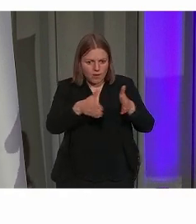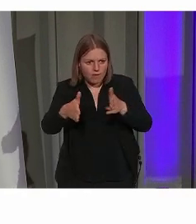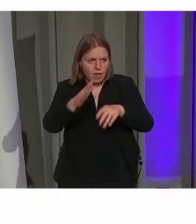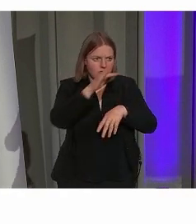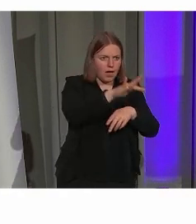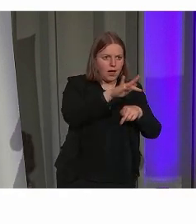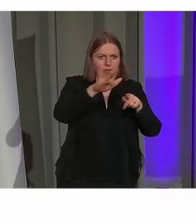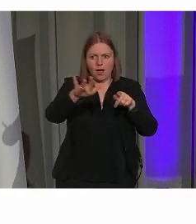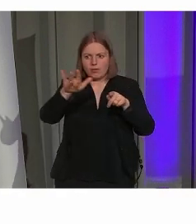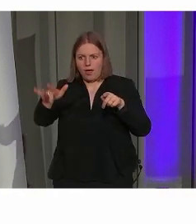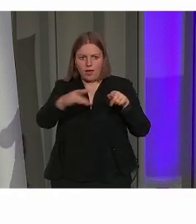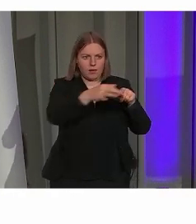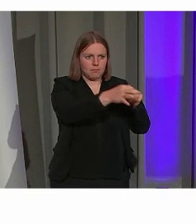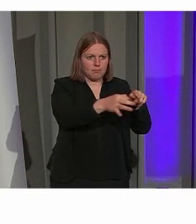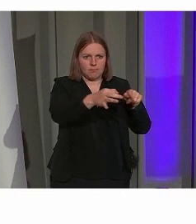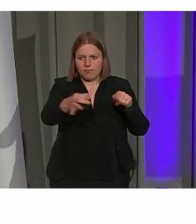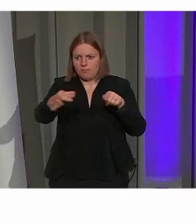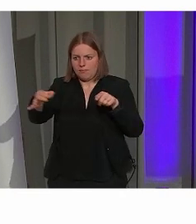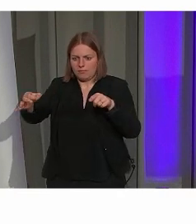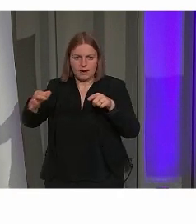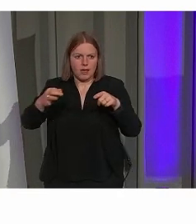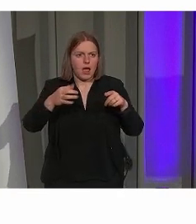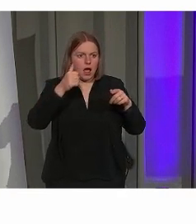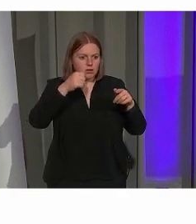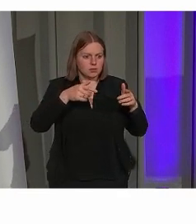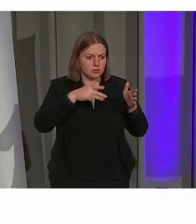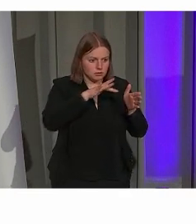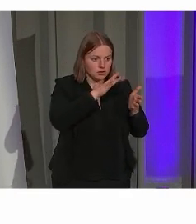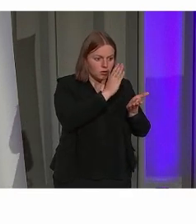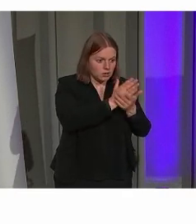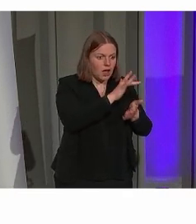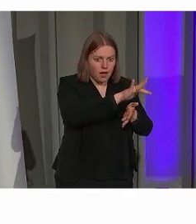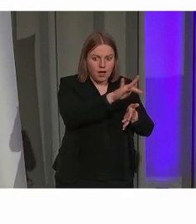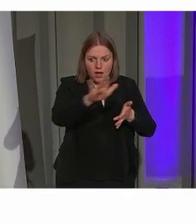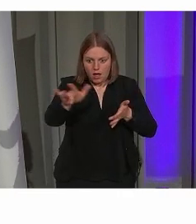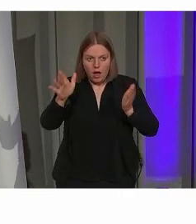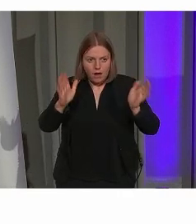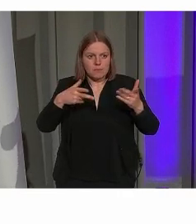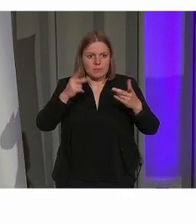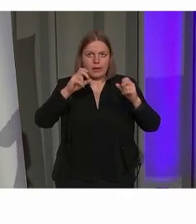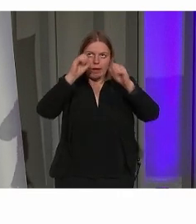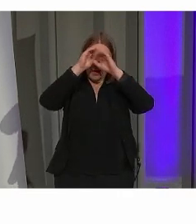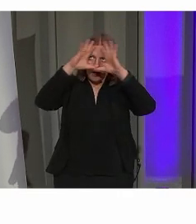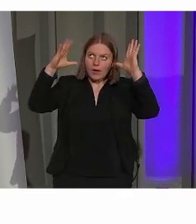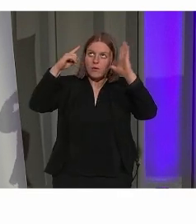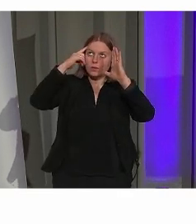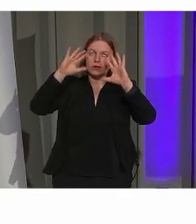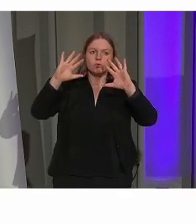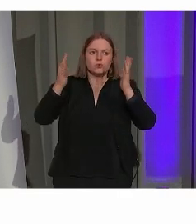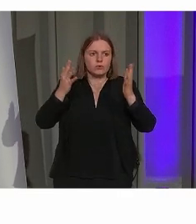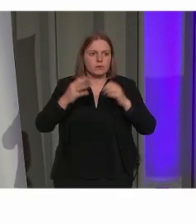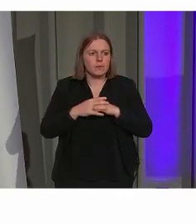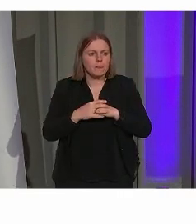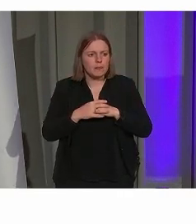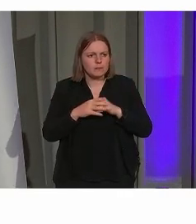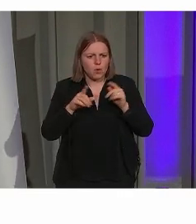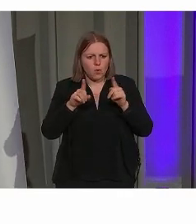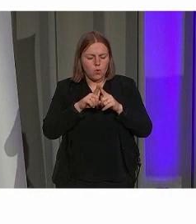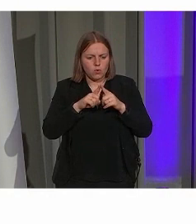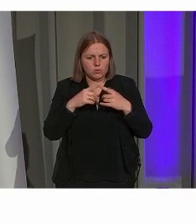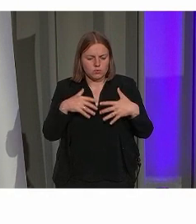different routes to understand the place. Also, different scales. We need to